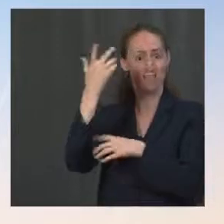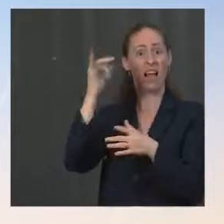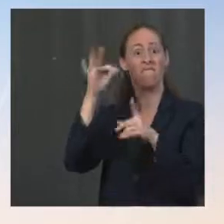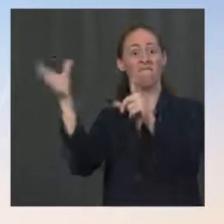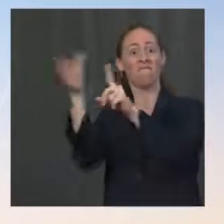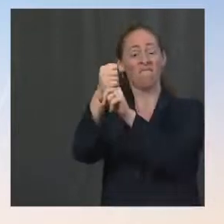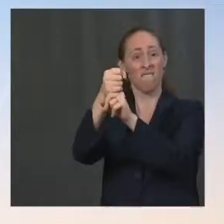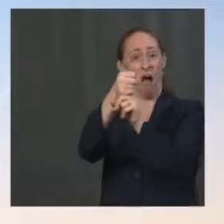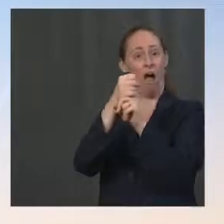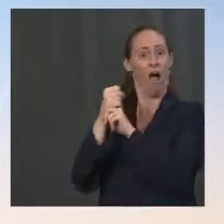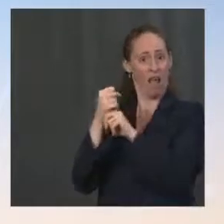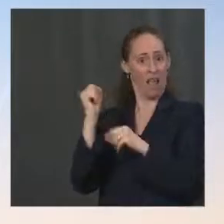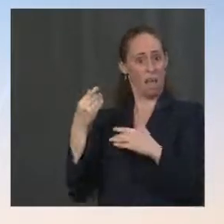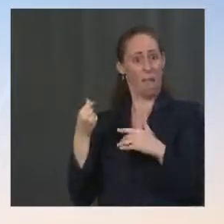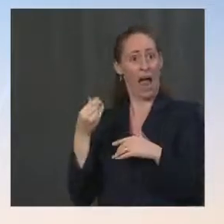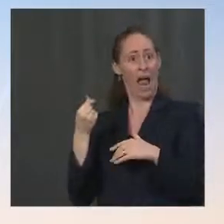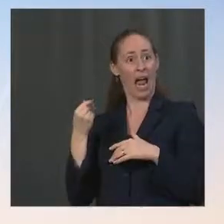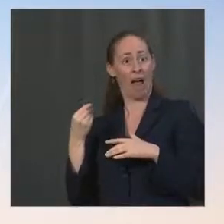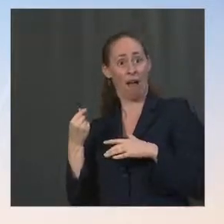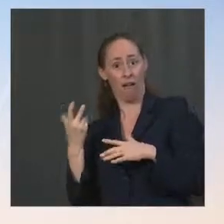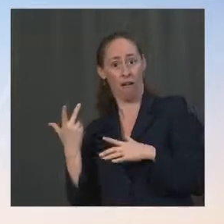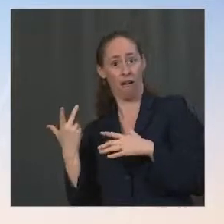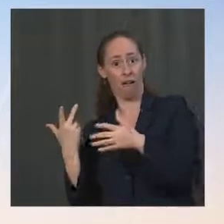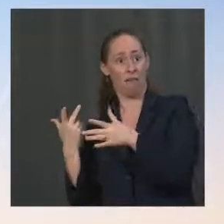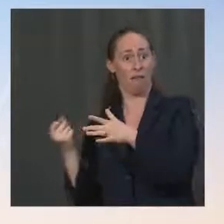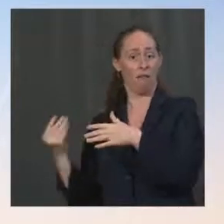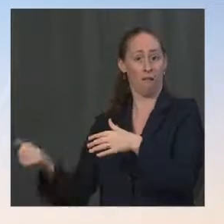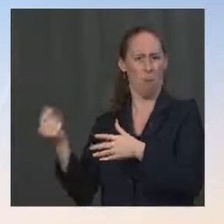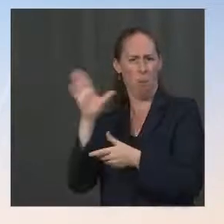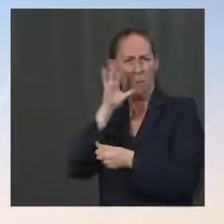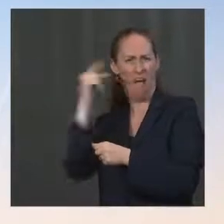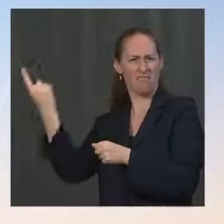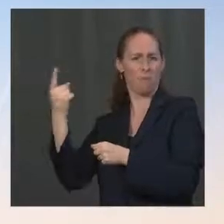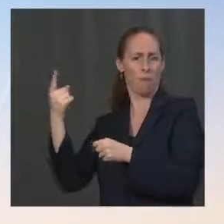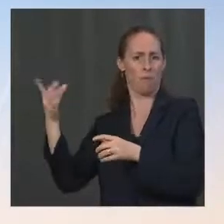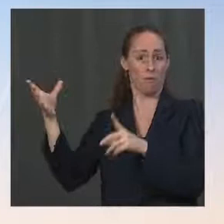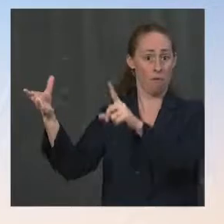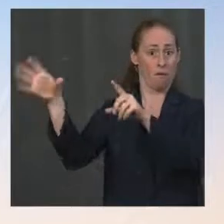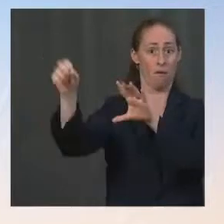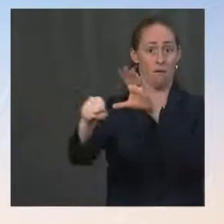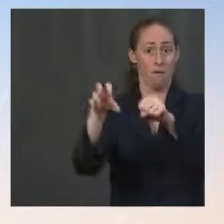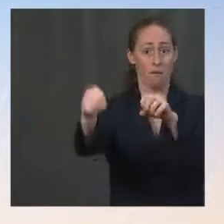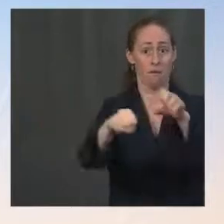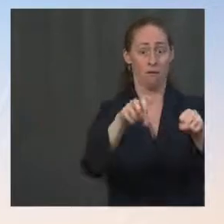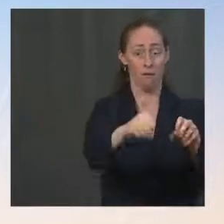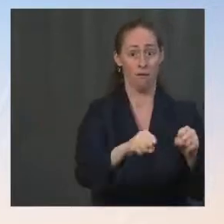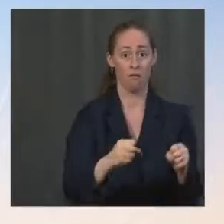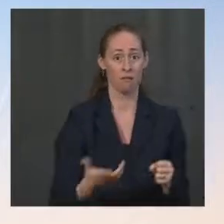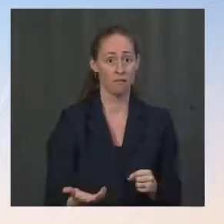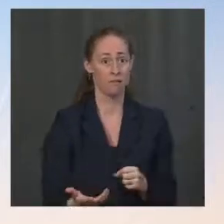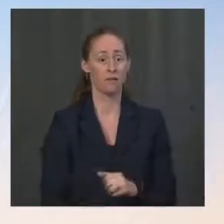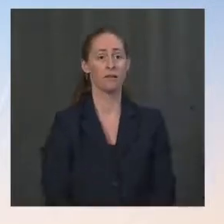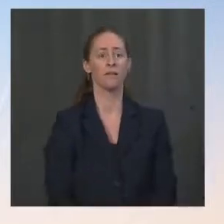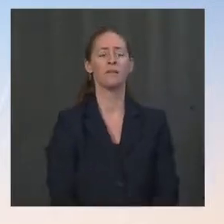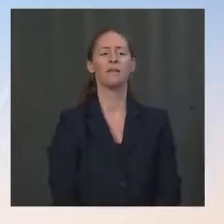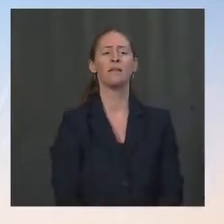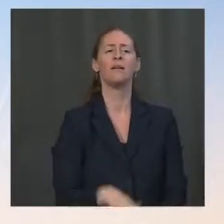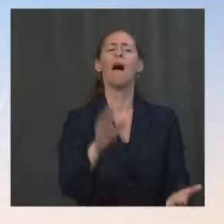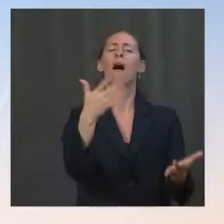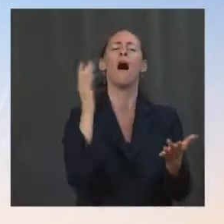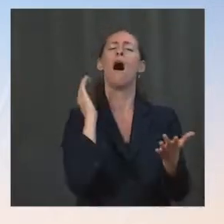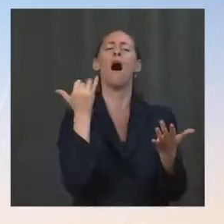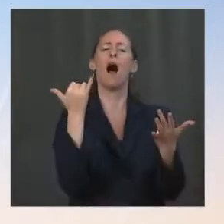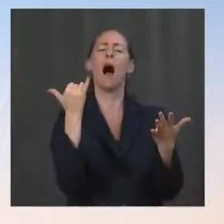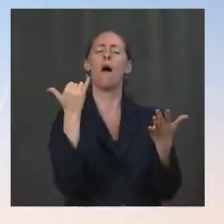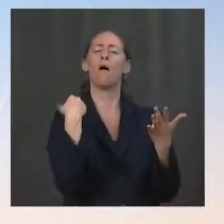those known terrorists to justice before we leave the country? Peter, I think our focus right now is on doing everything